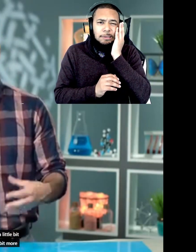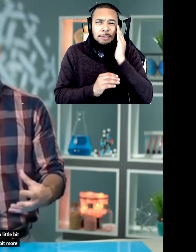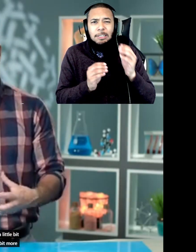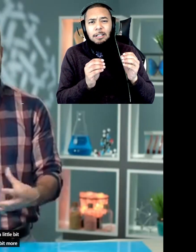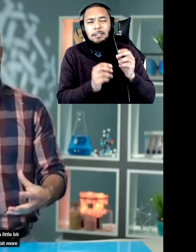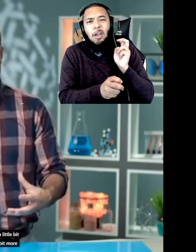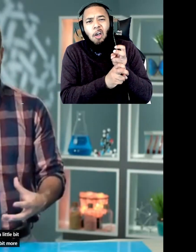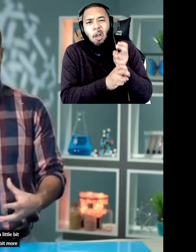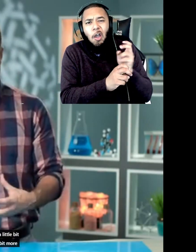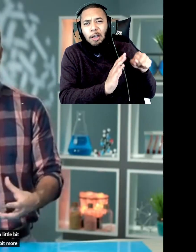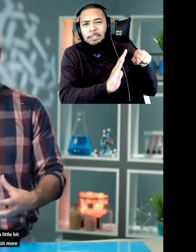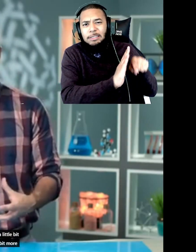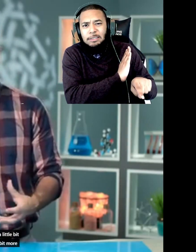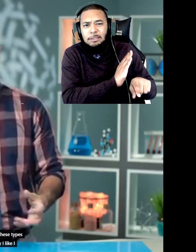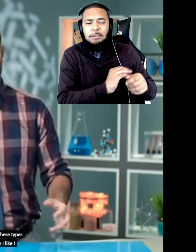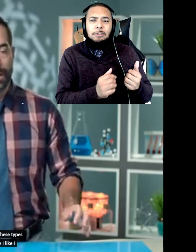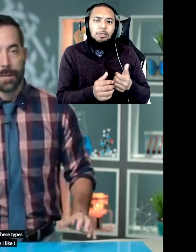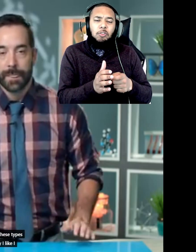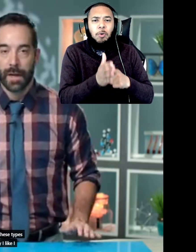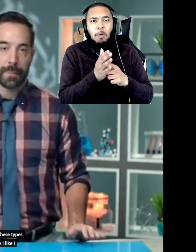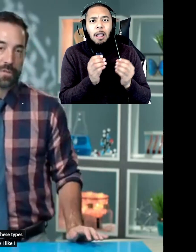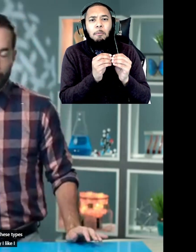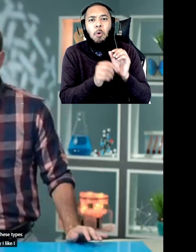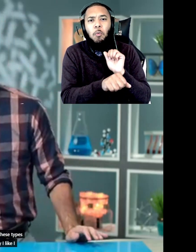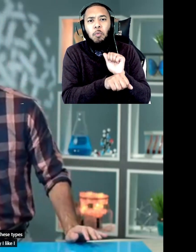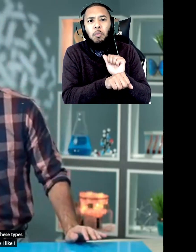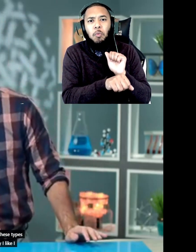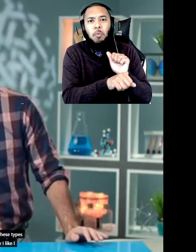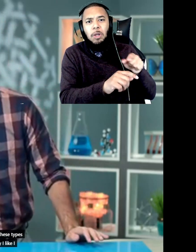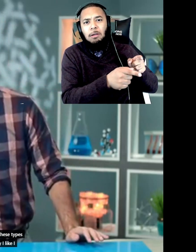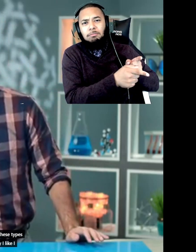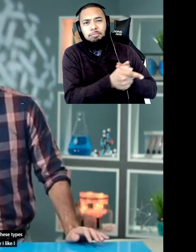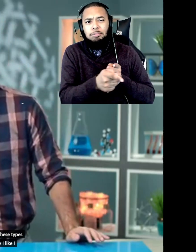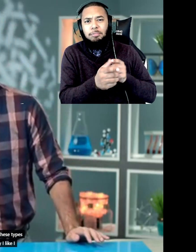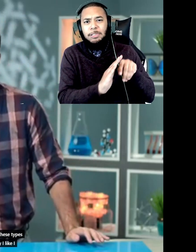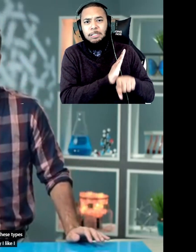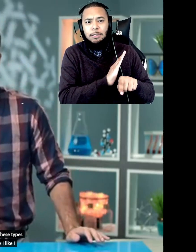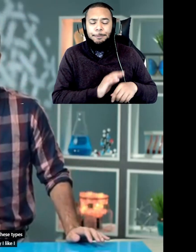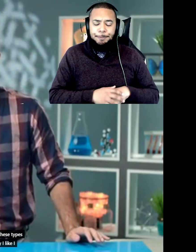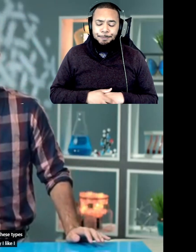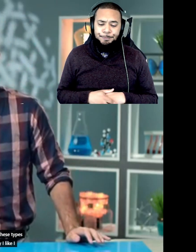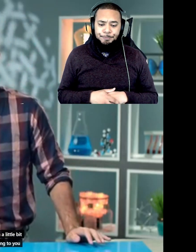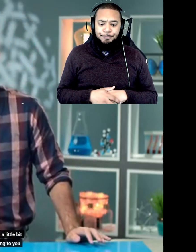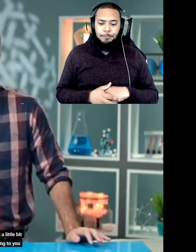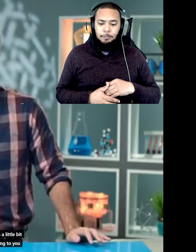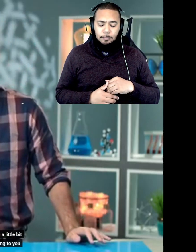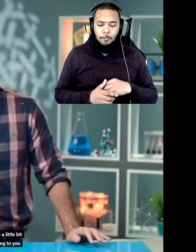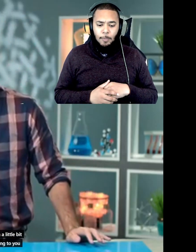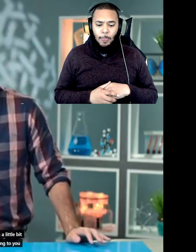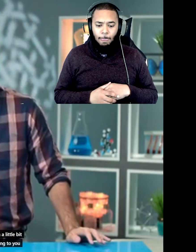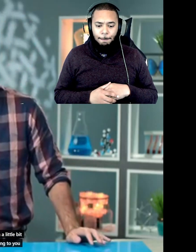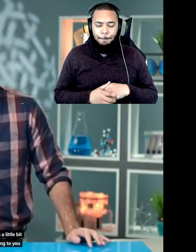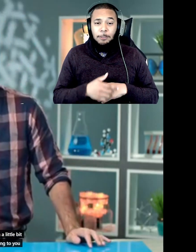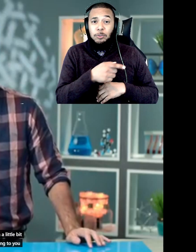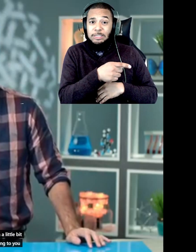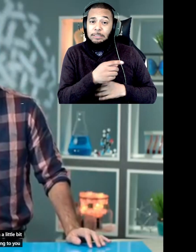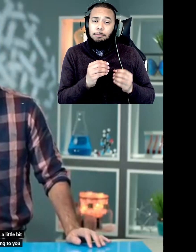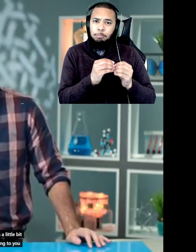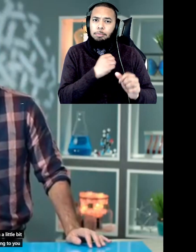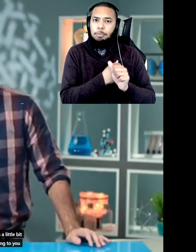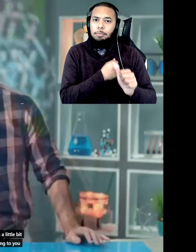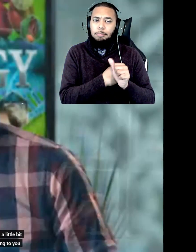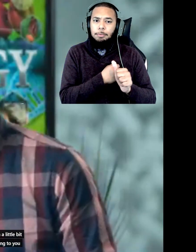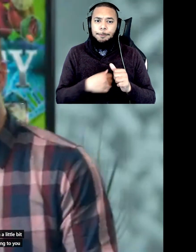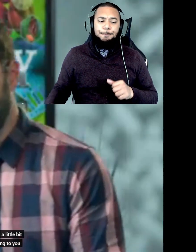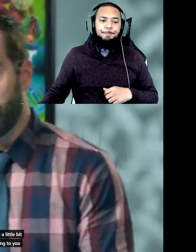stubborn, a little bit, takes a little bit more work to rid our bodies of these types of things. So that's why, like I said, we worry about them a little bit